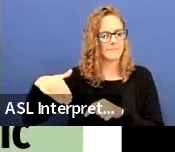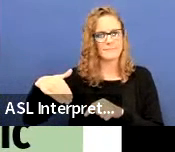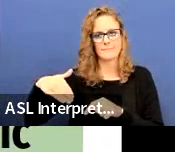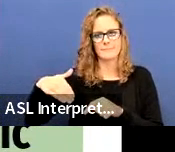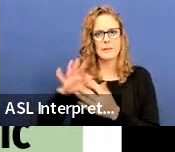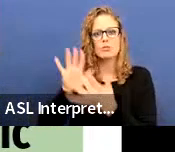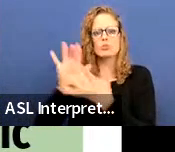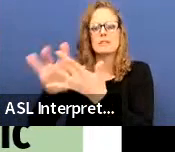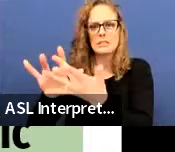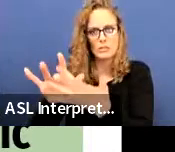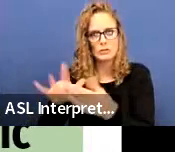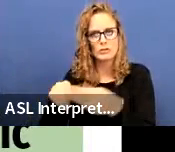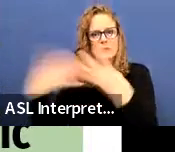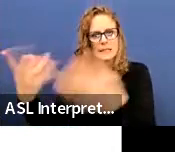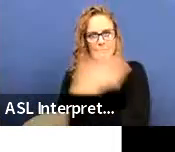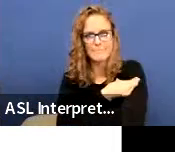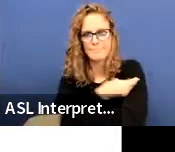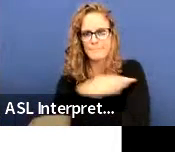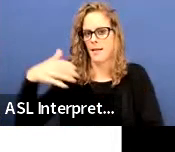reach.